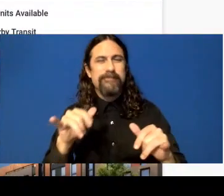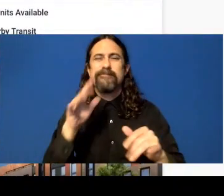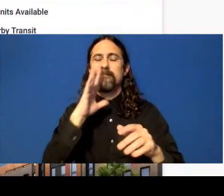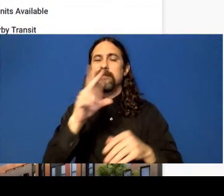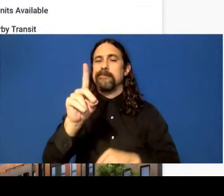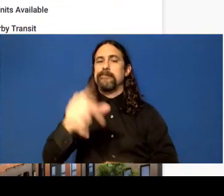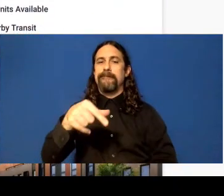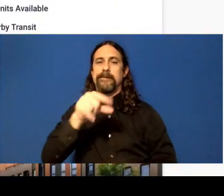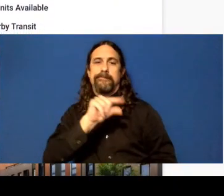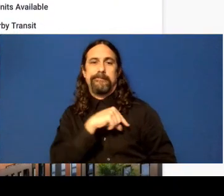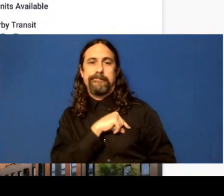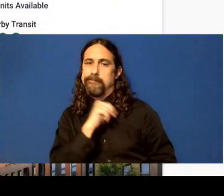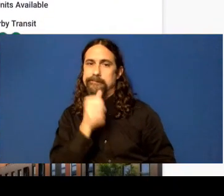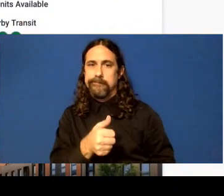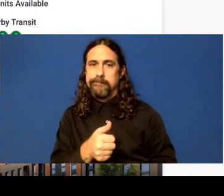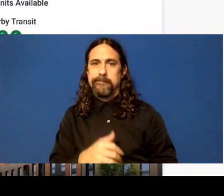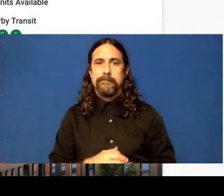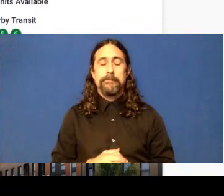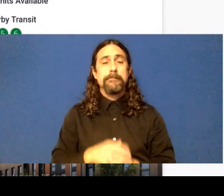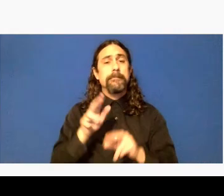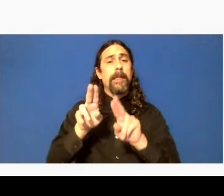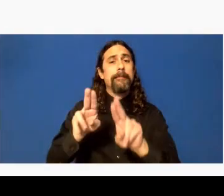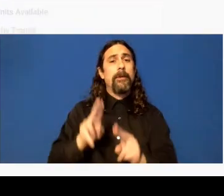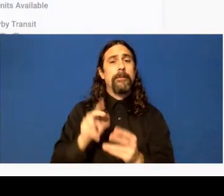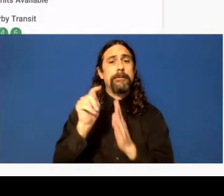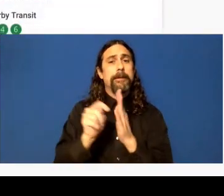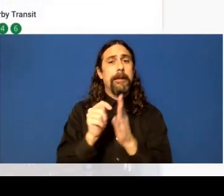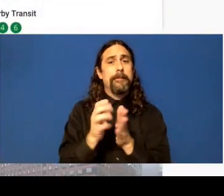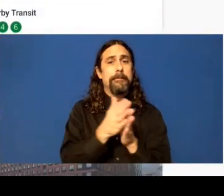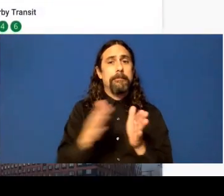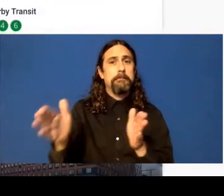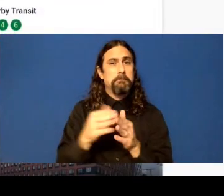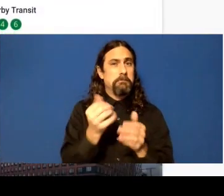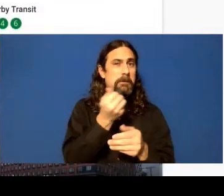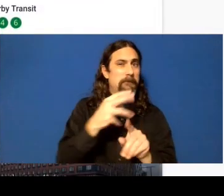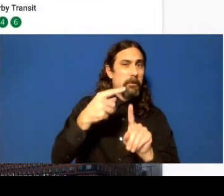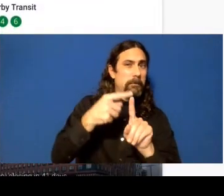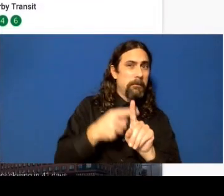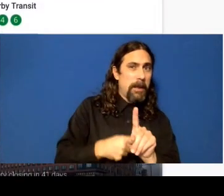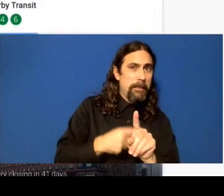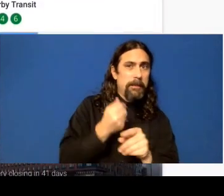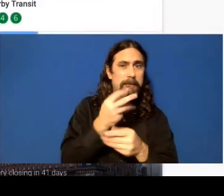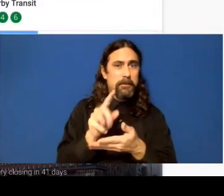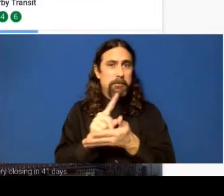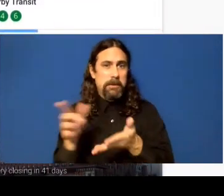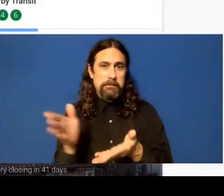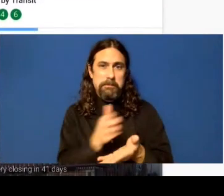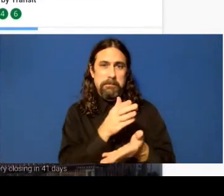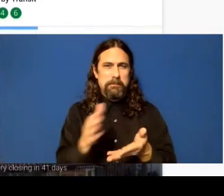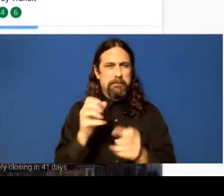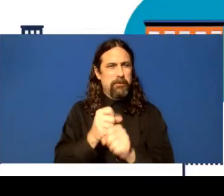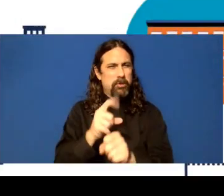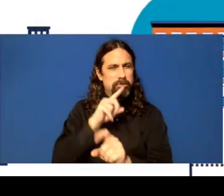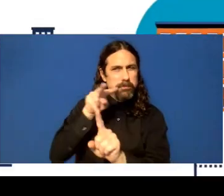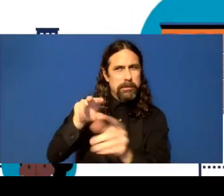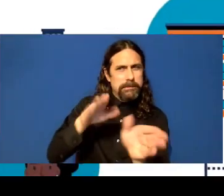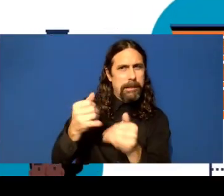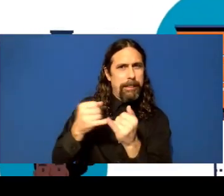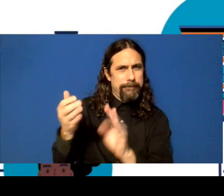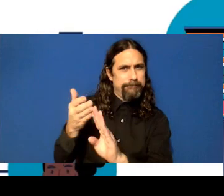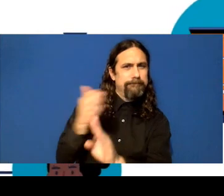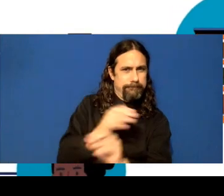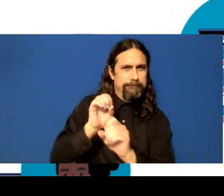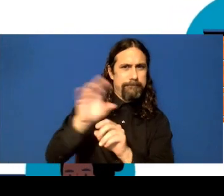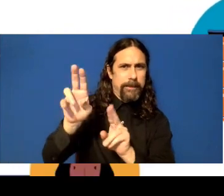The application period can last from a few weeks to a couple of months, so make sure to apply before the deadline. Once